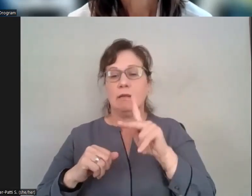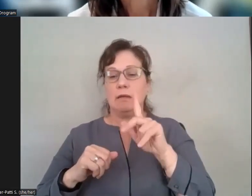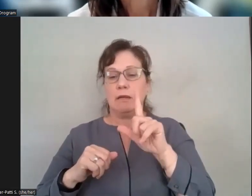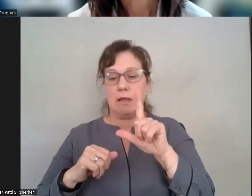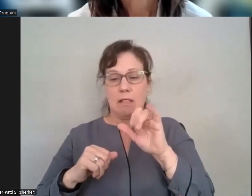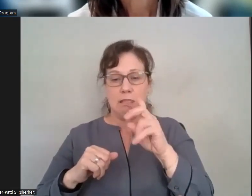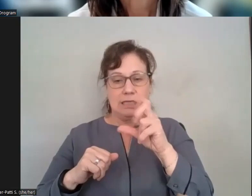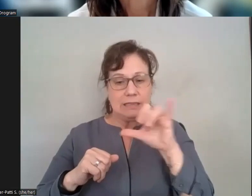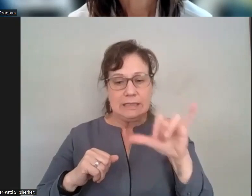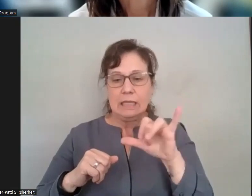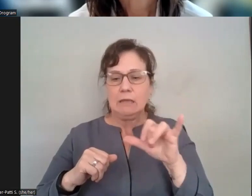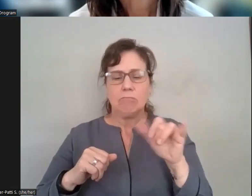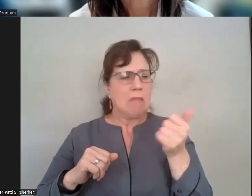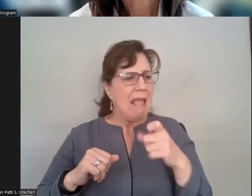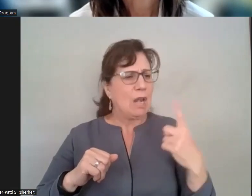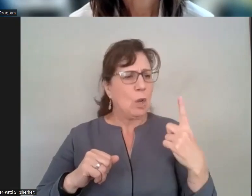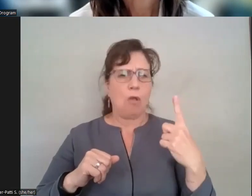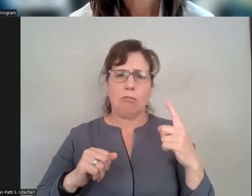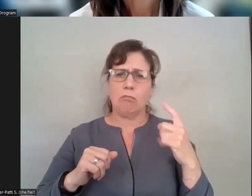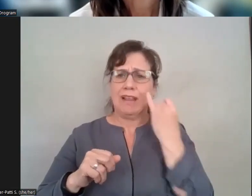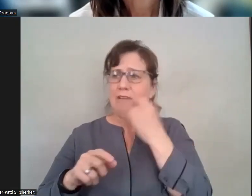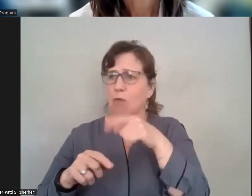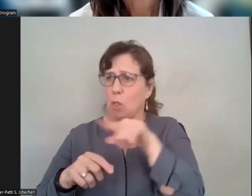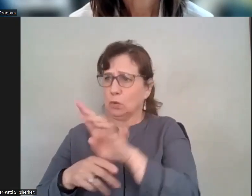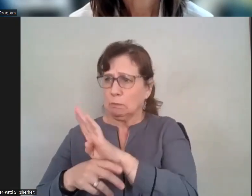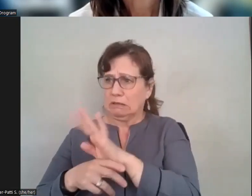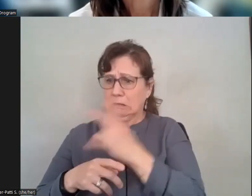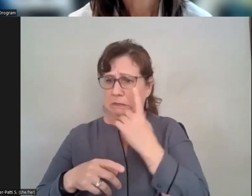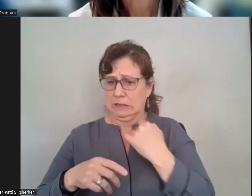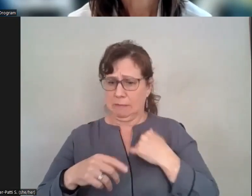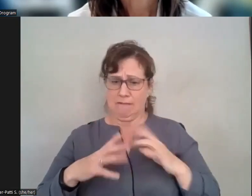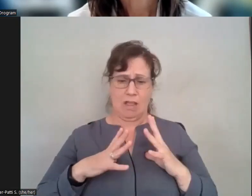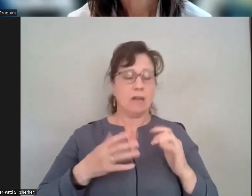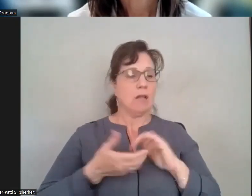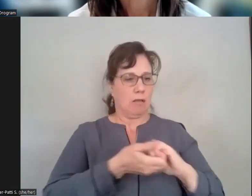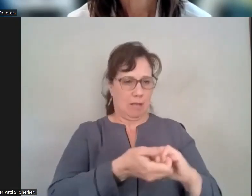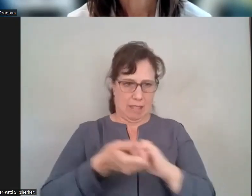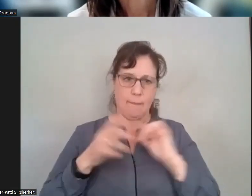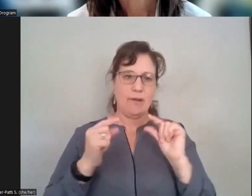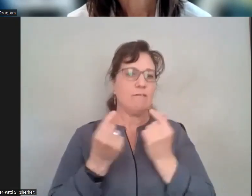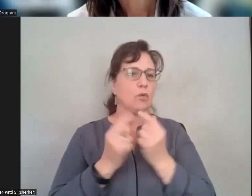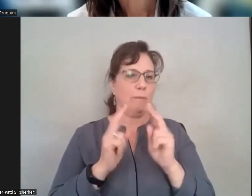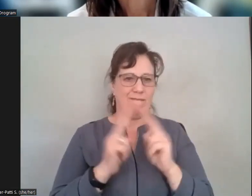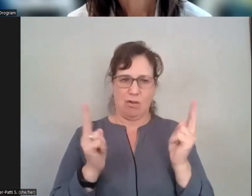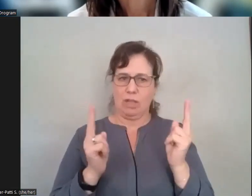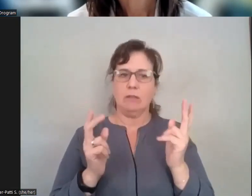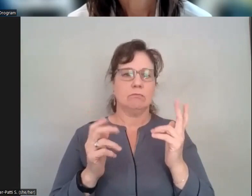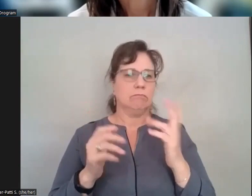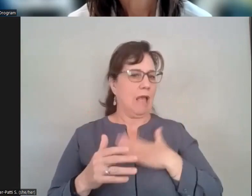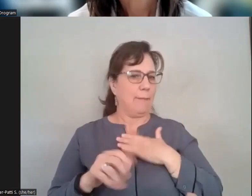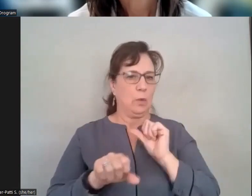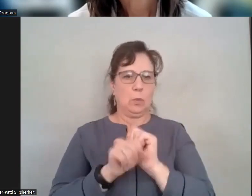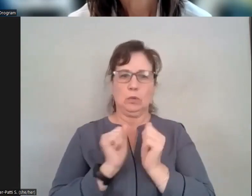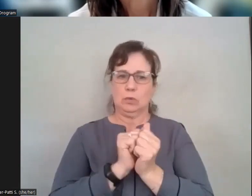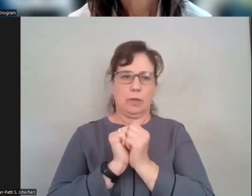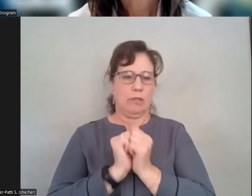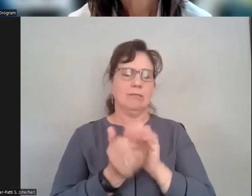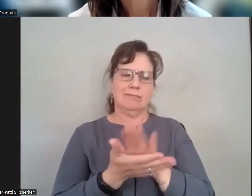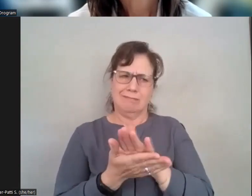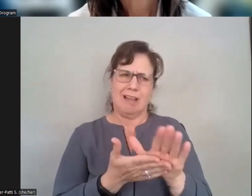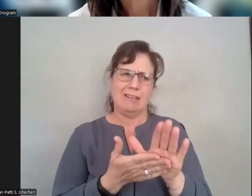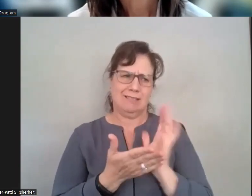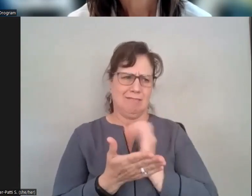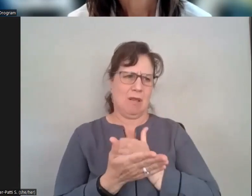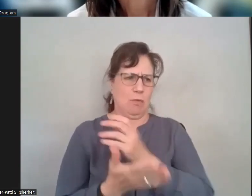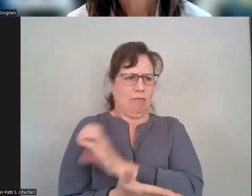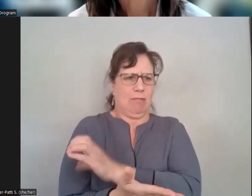happy to see you as well. We all kind of work together. This is a very collaborative group, and which is, I think, one of the really nice things about our clinic.